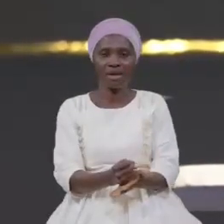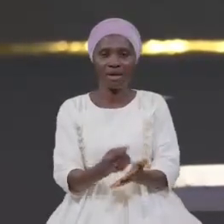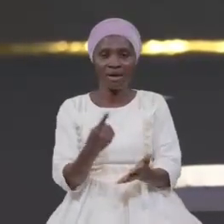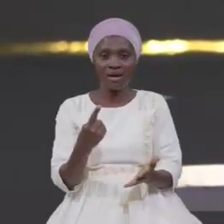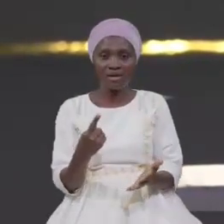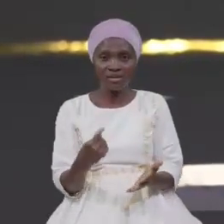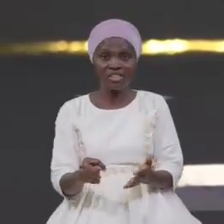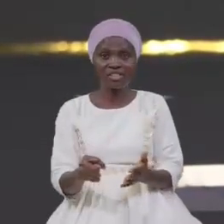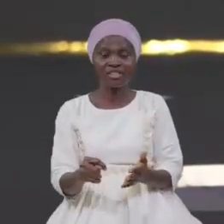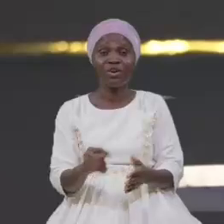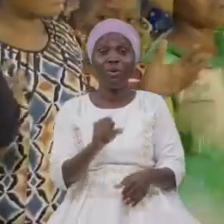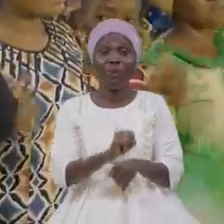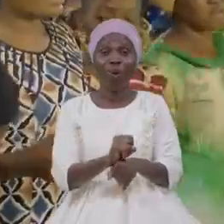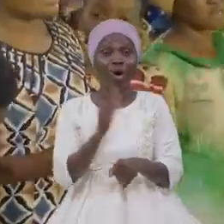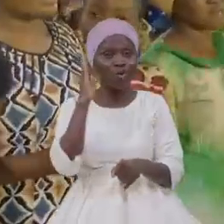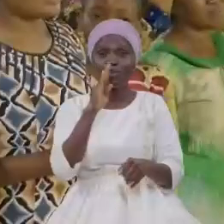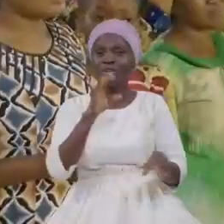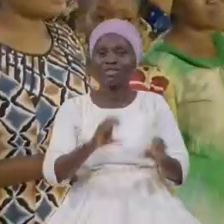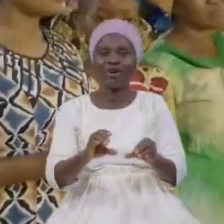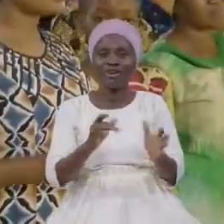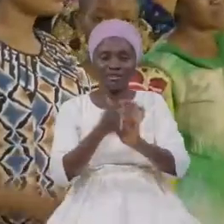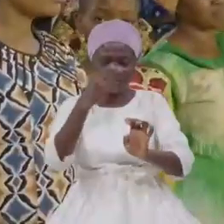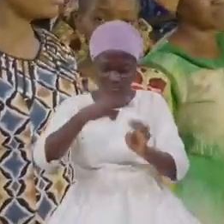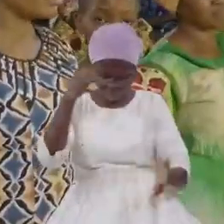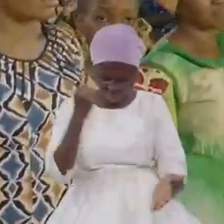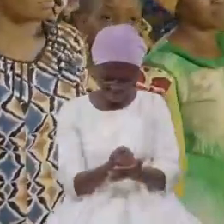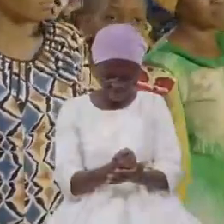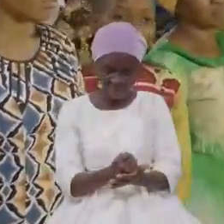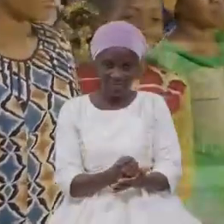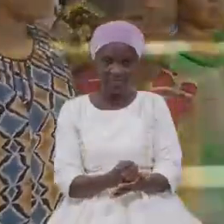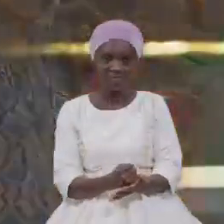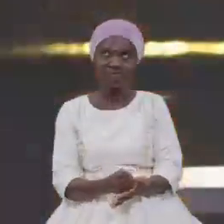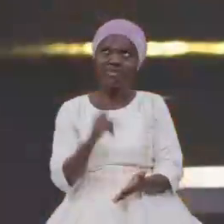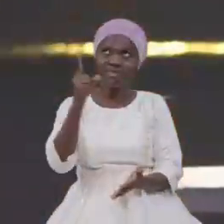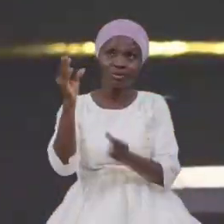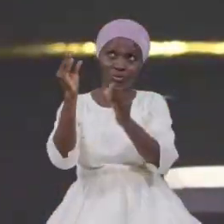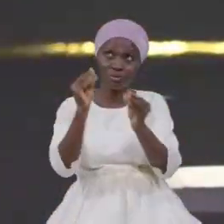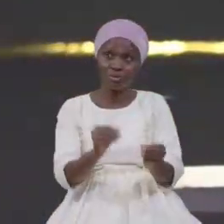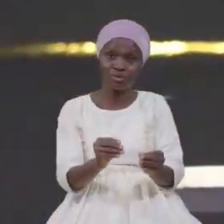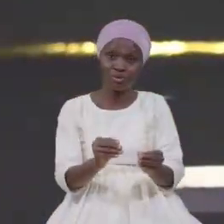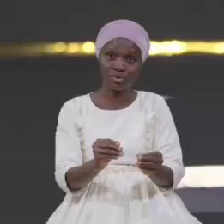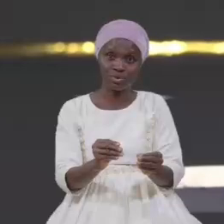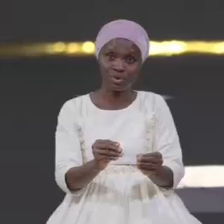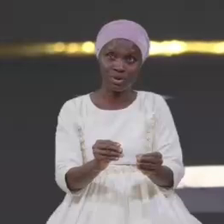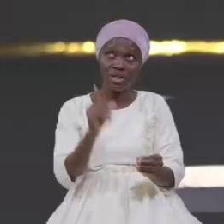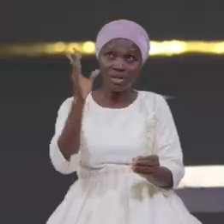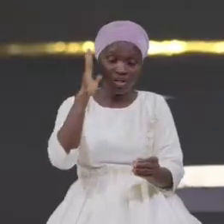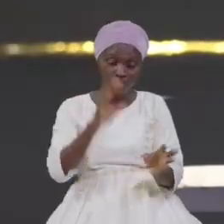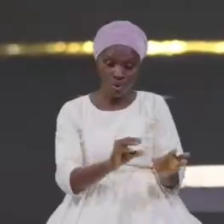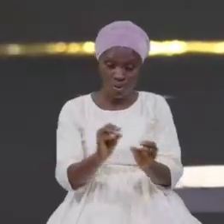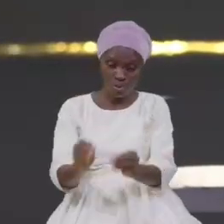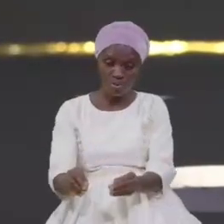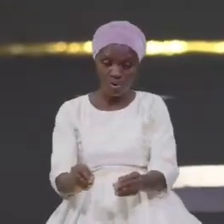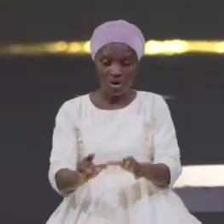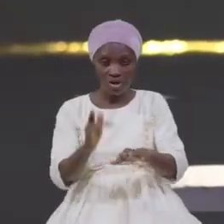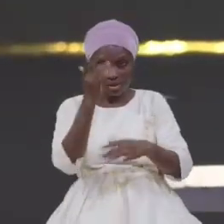be done. He'll bruise sickness under your feet, satanic affliction